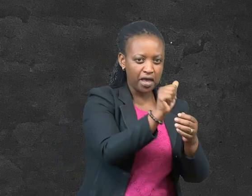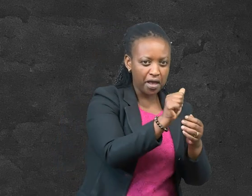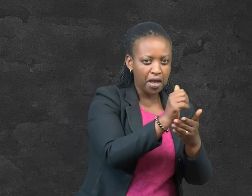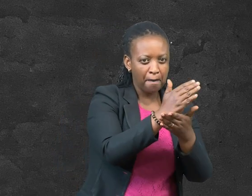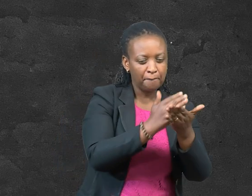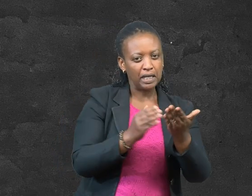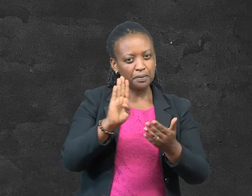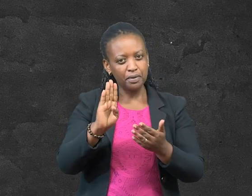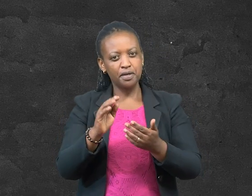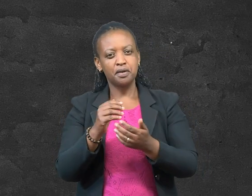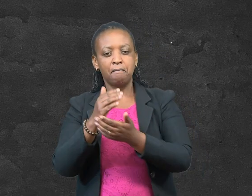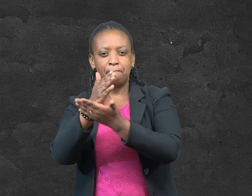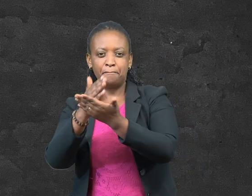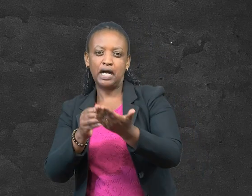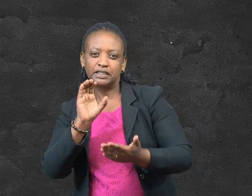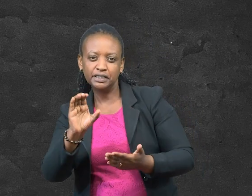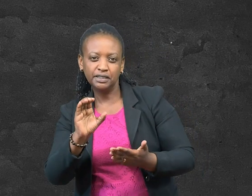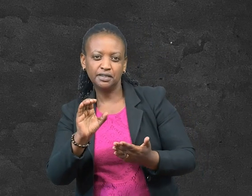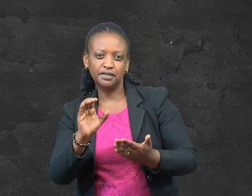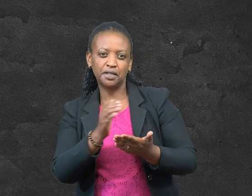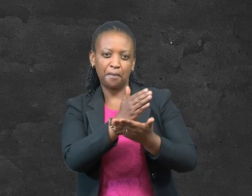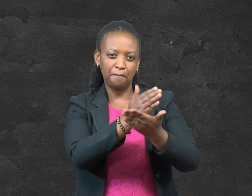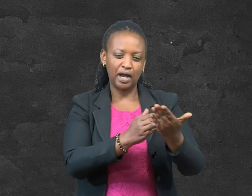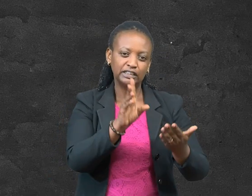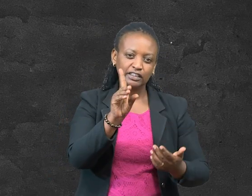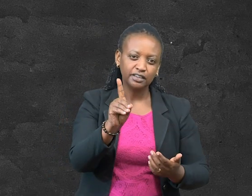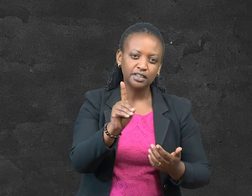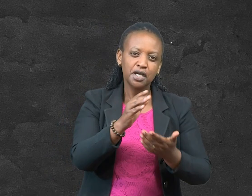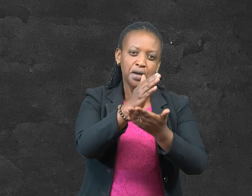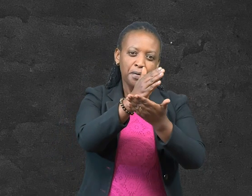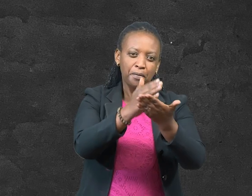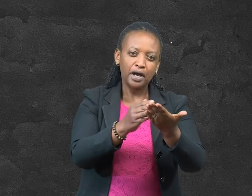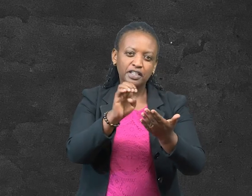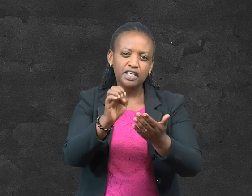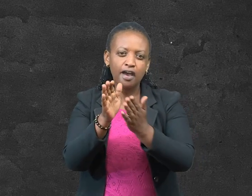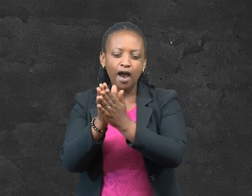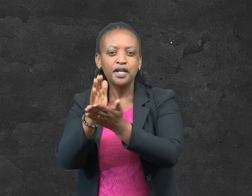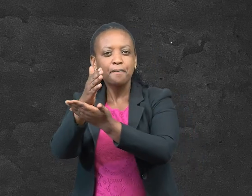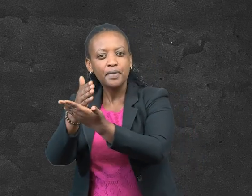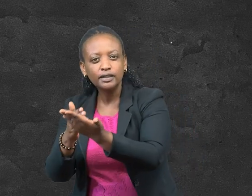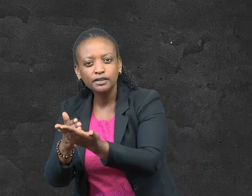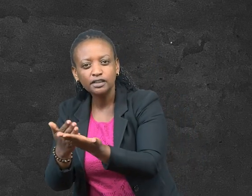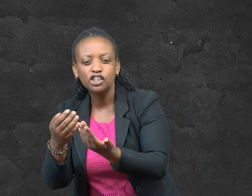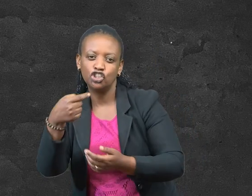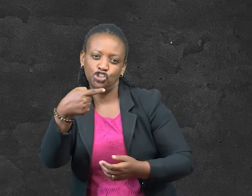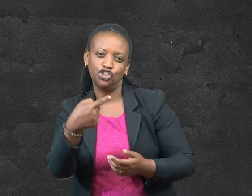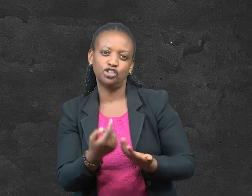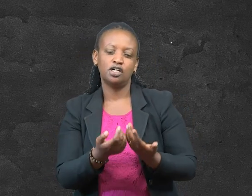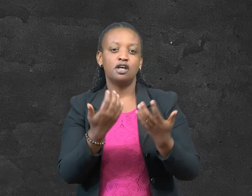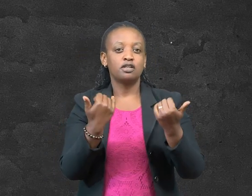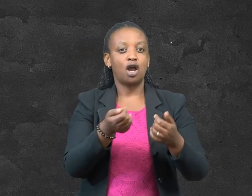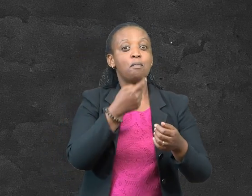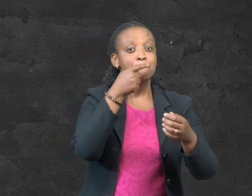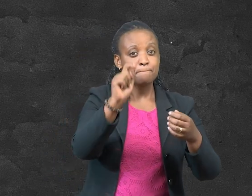part B, part C, part D, part E, and part G. So you have